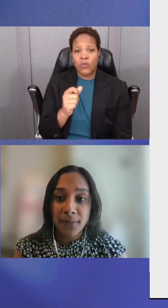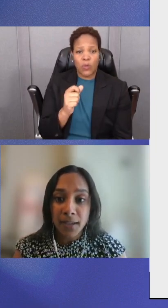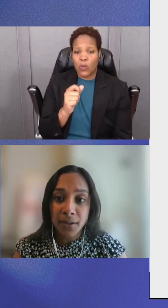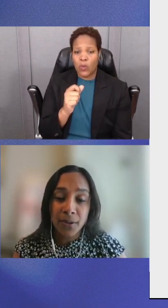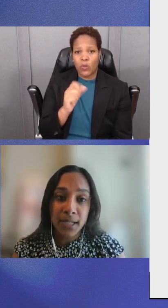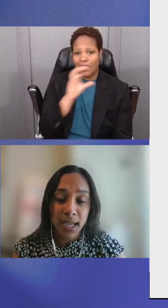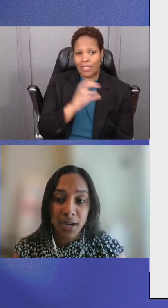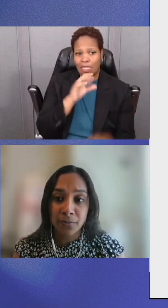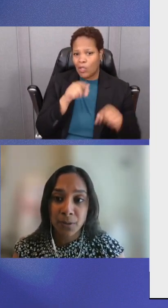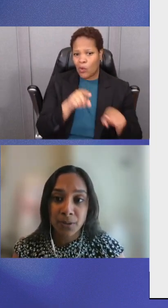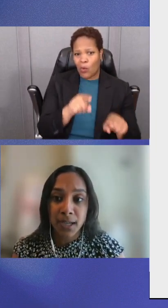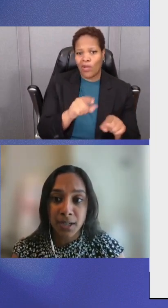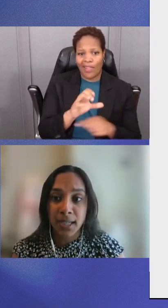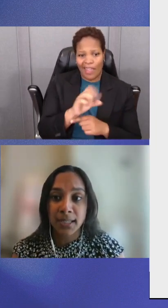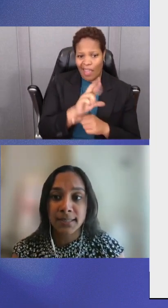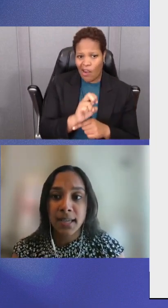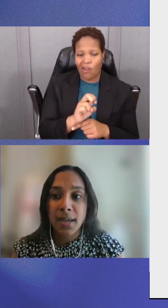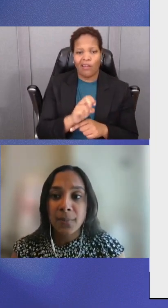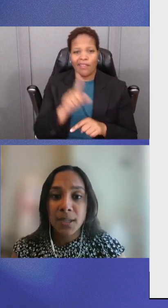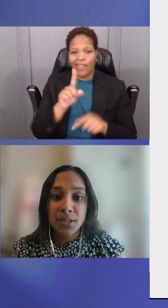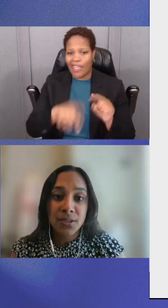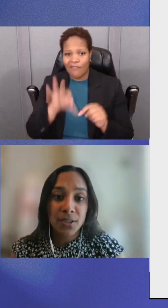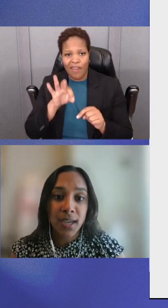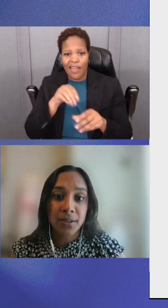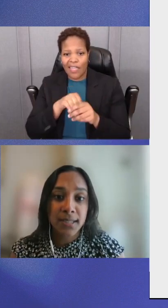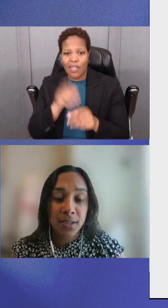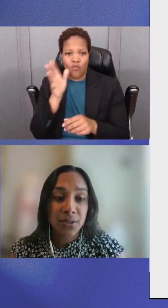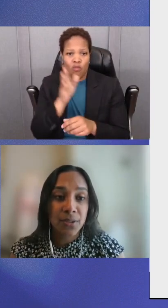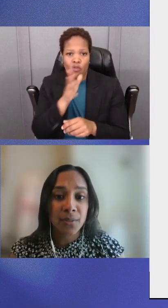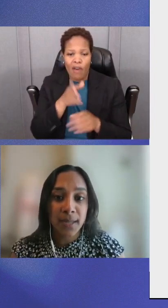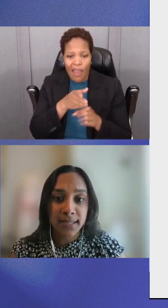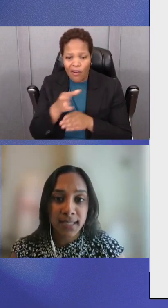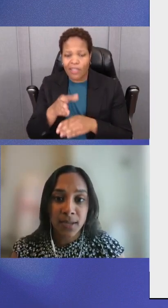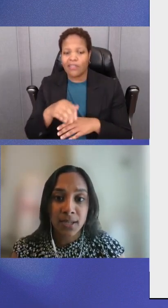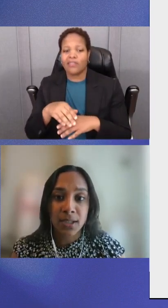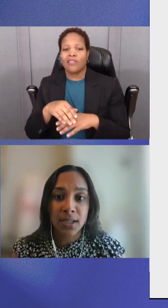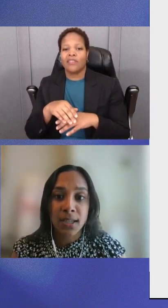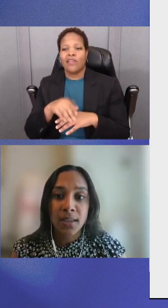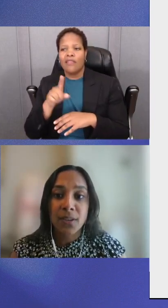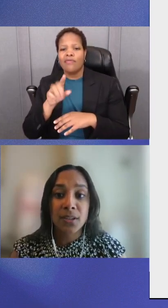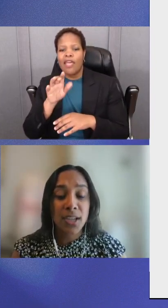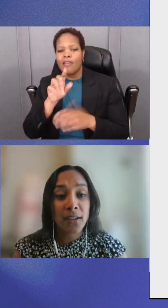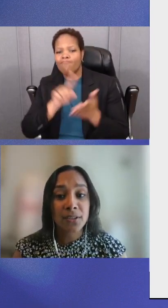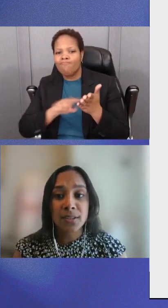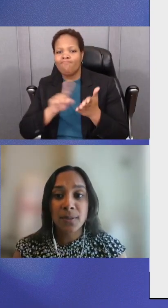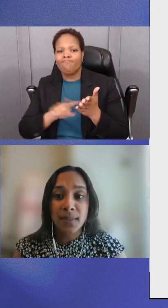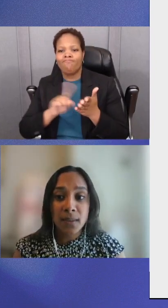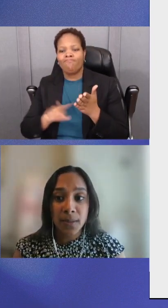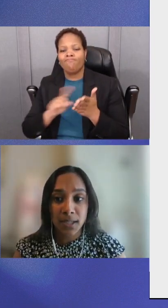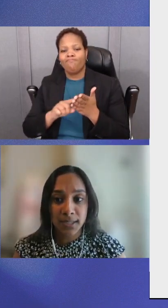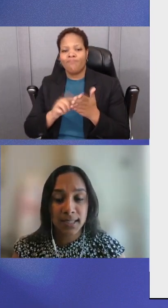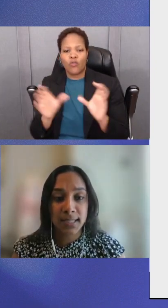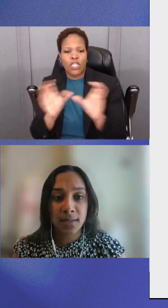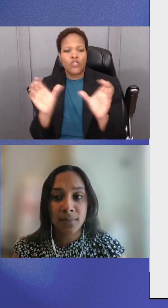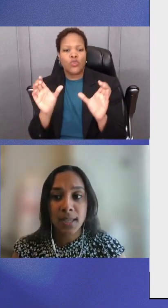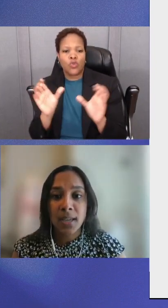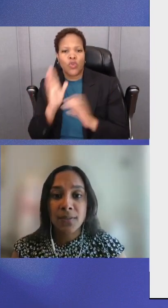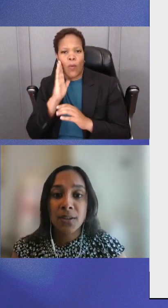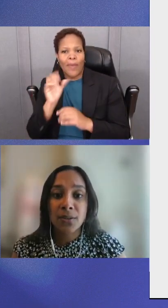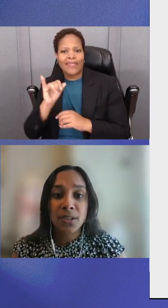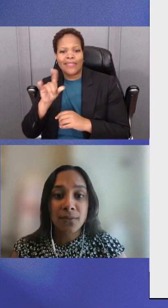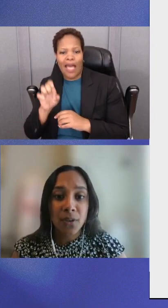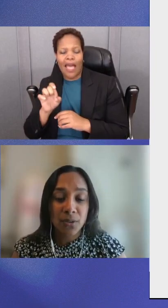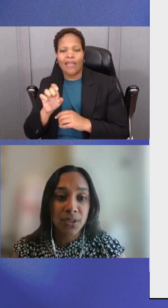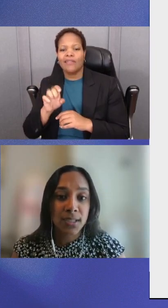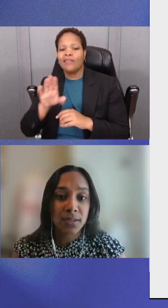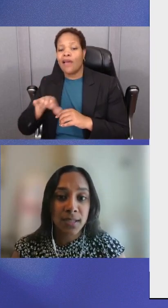can't find concordant care in rural areas. Patients look at credentials or bedside manner. There are challenges within the bigger system. The